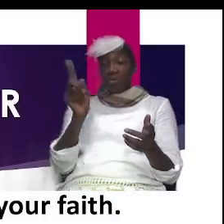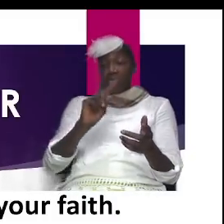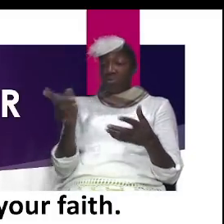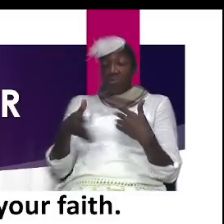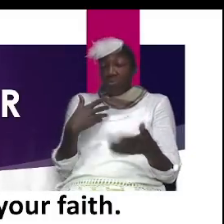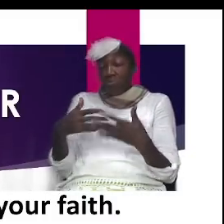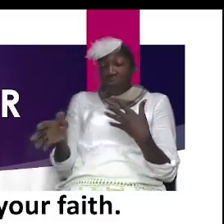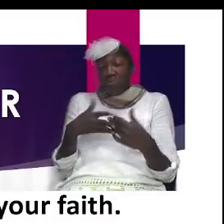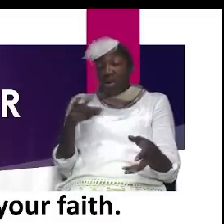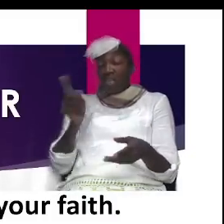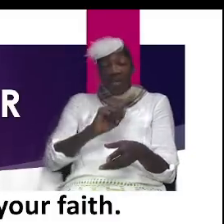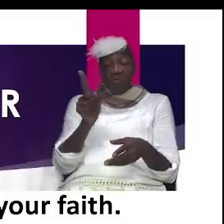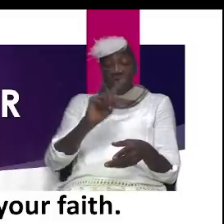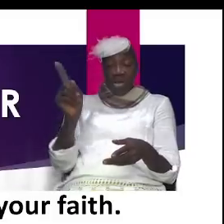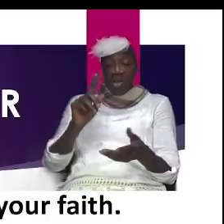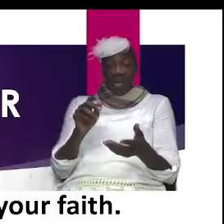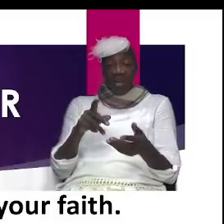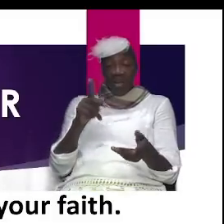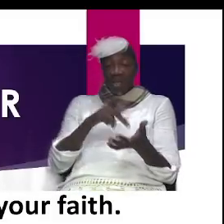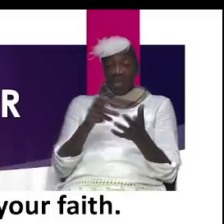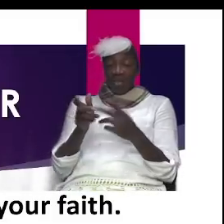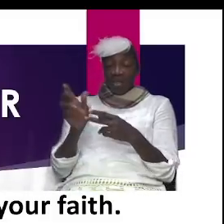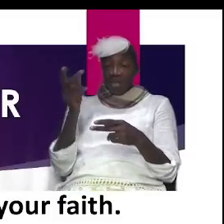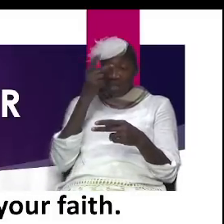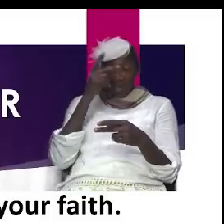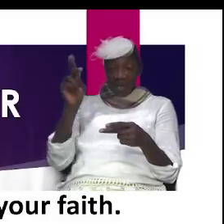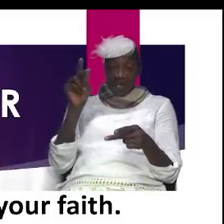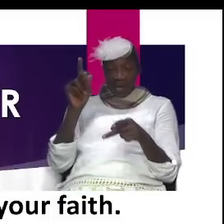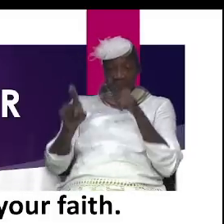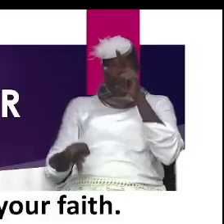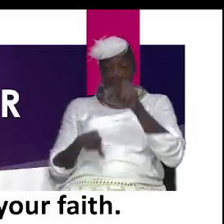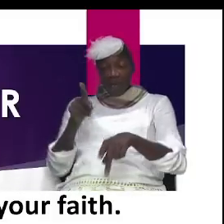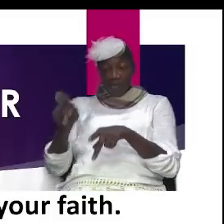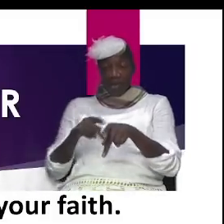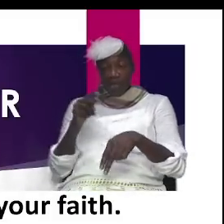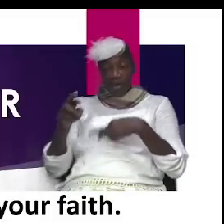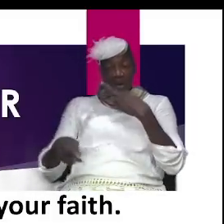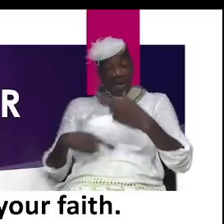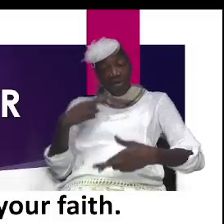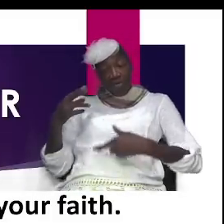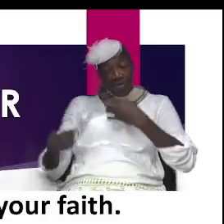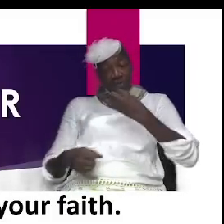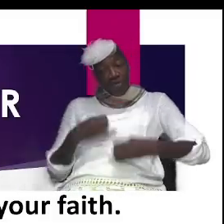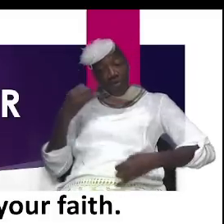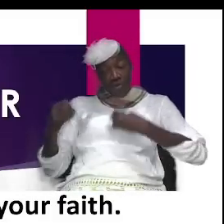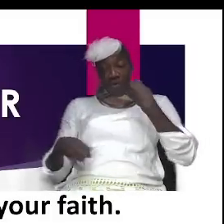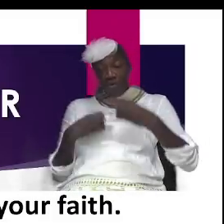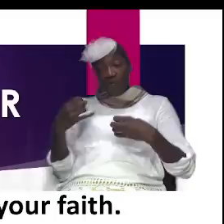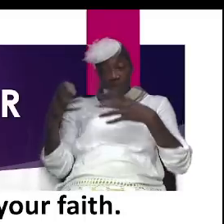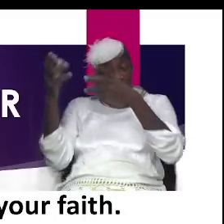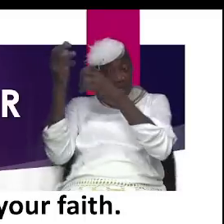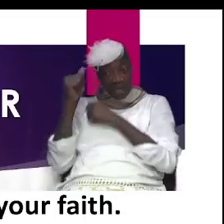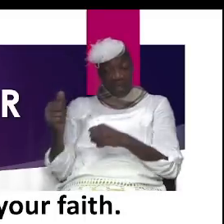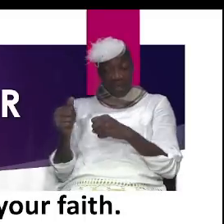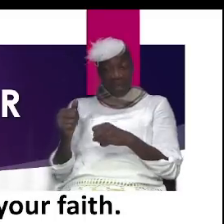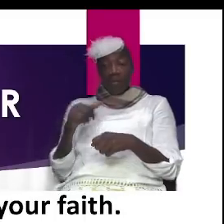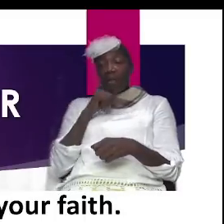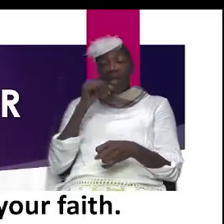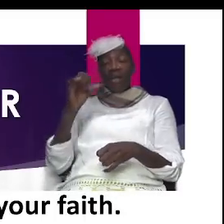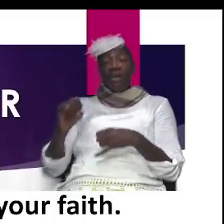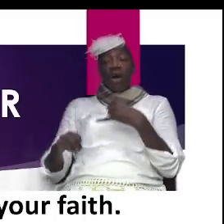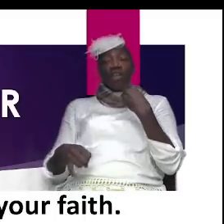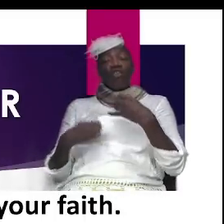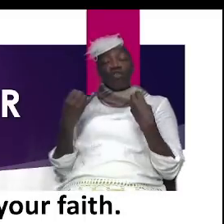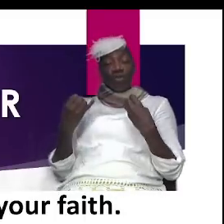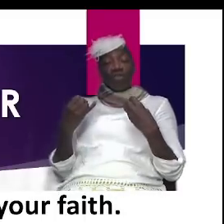will joyfully accept injustices against them for the name of Jesus